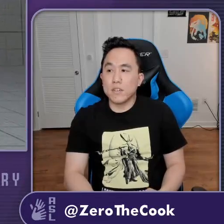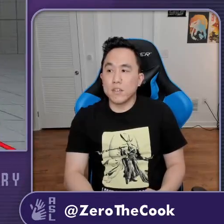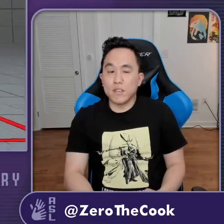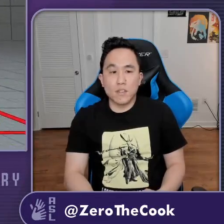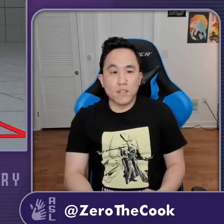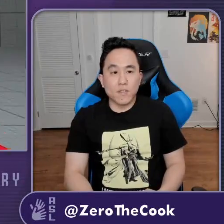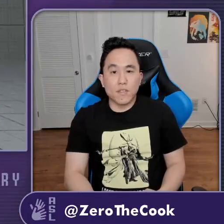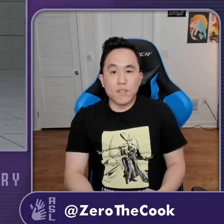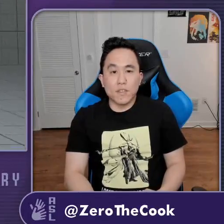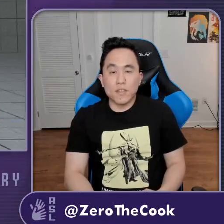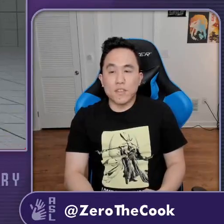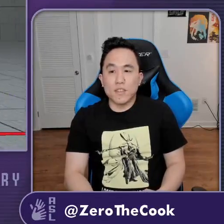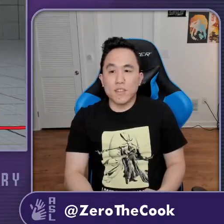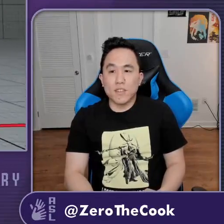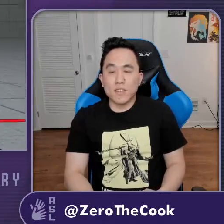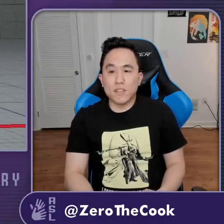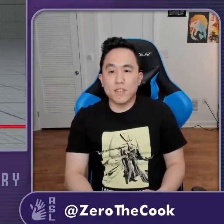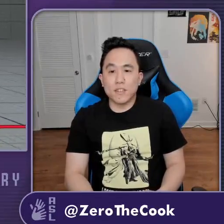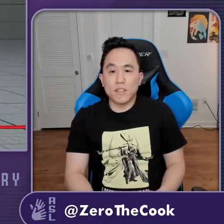Oh, Good too crush.